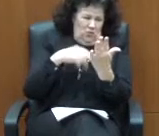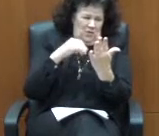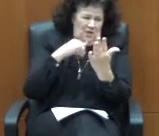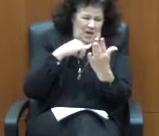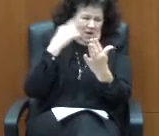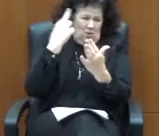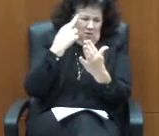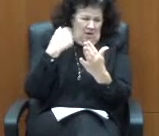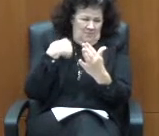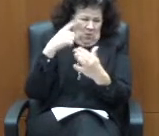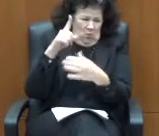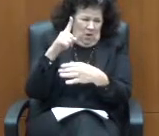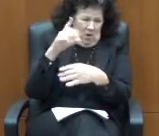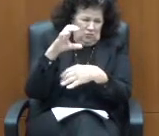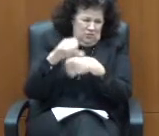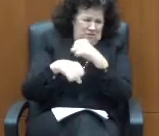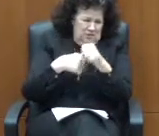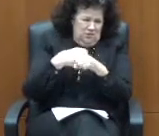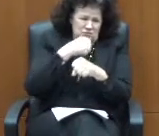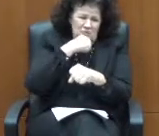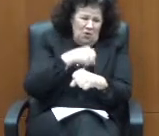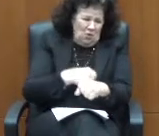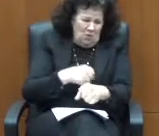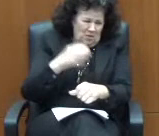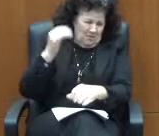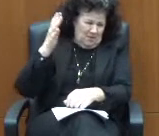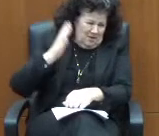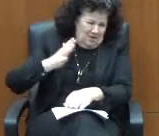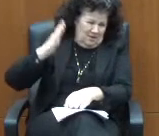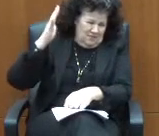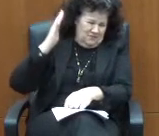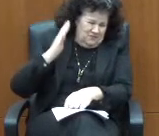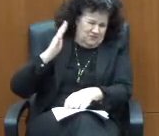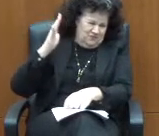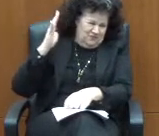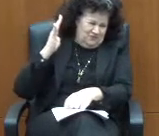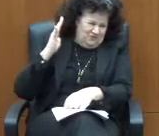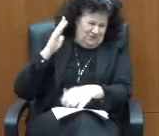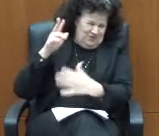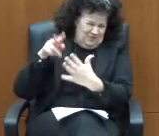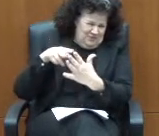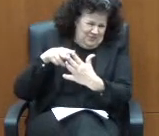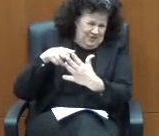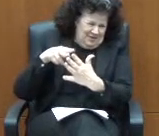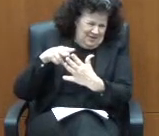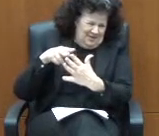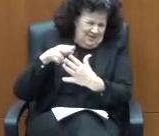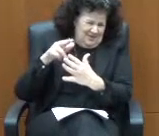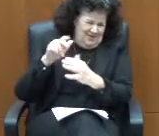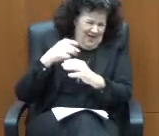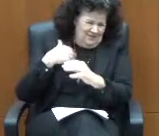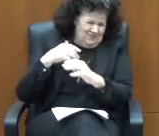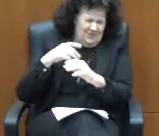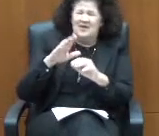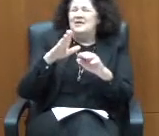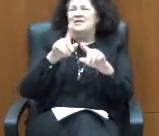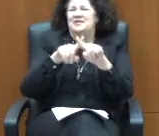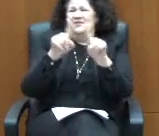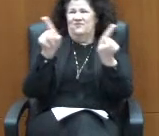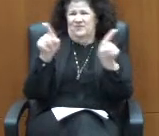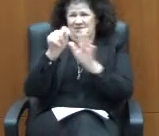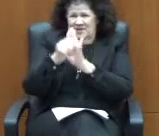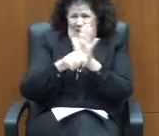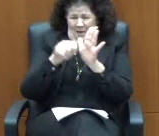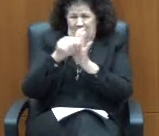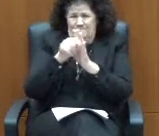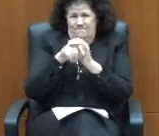years old, and back in the day, we had school for 180 days. But those days are long gone.